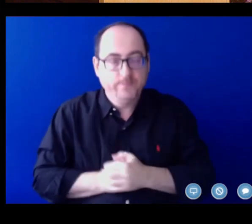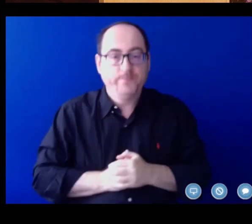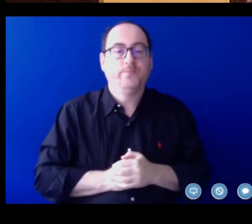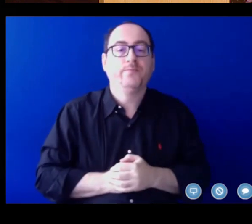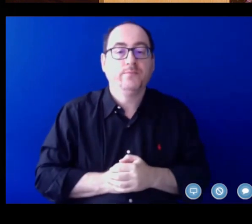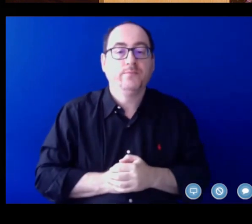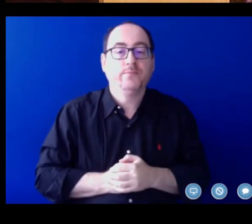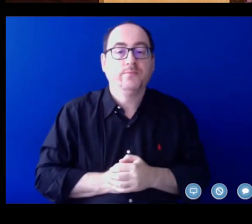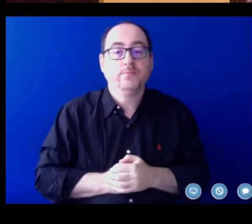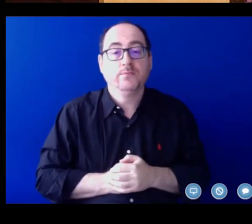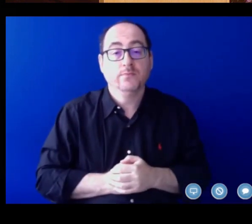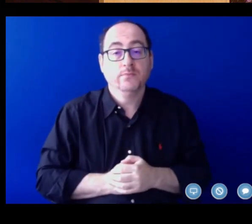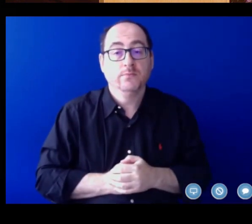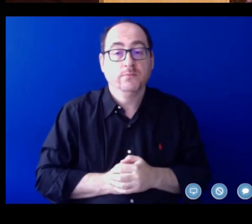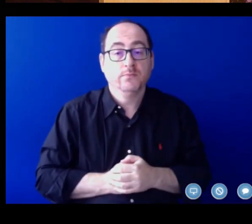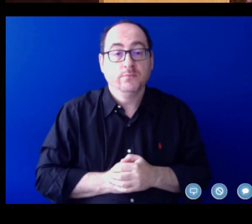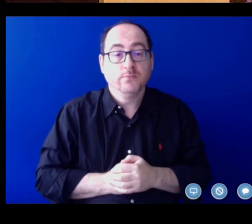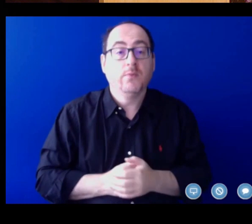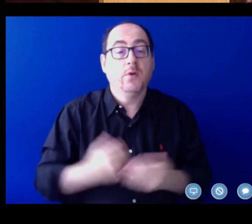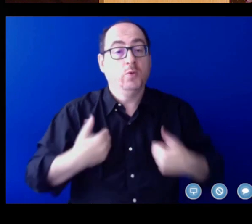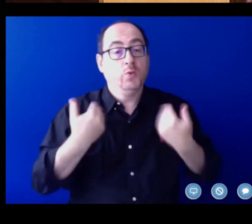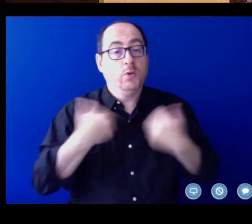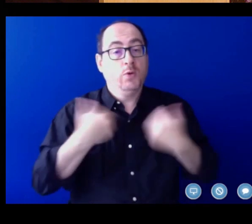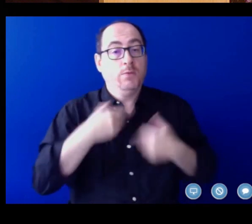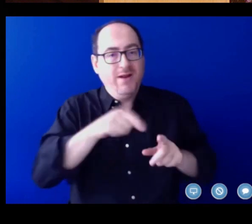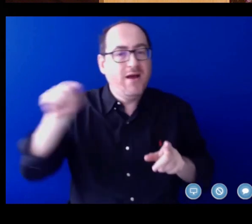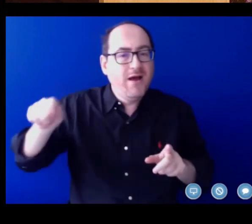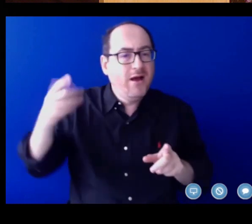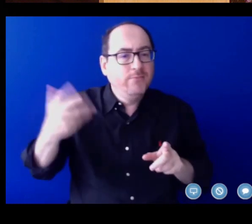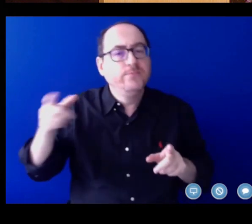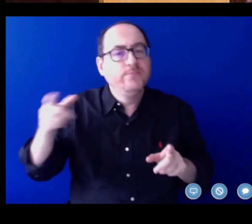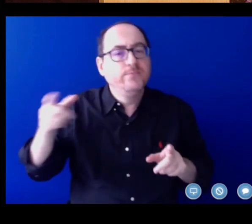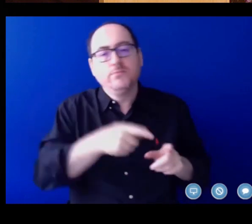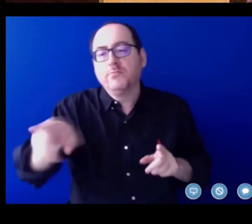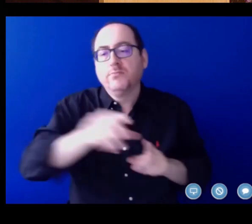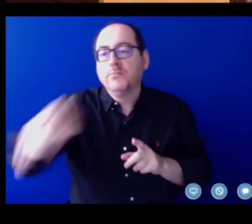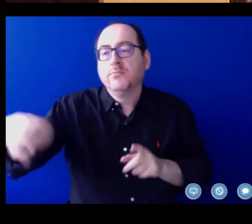English language centres, and sometimes it's provided within mainstream schools.